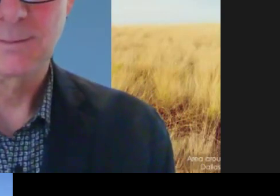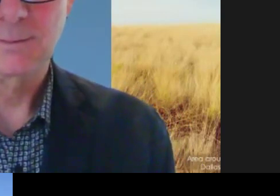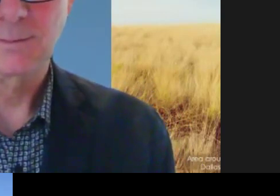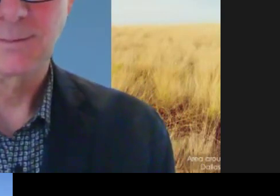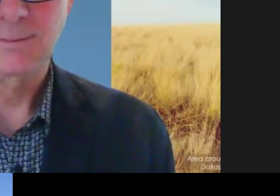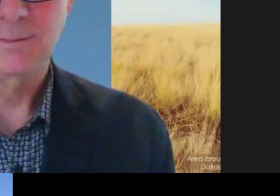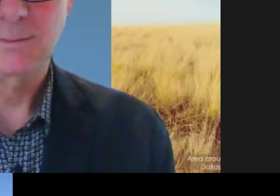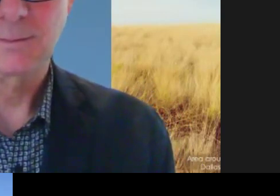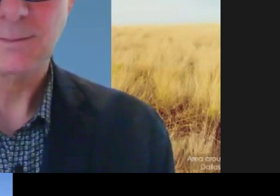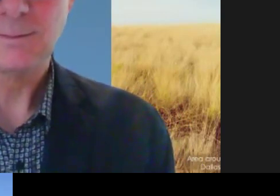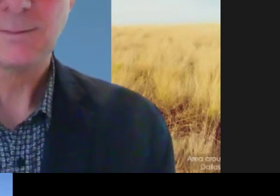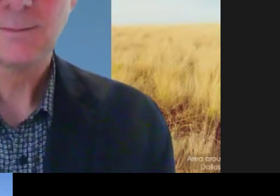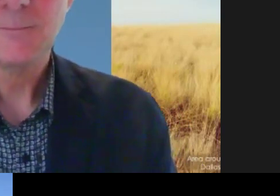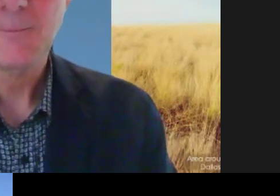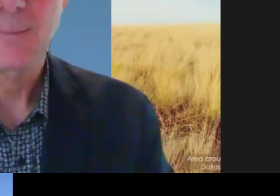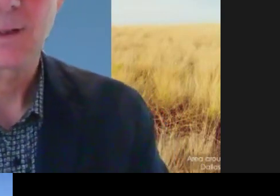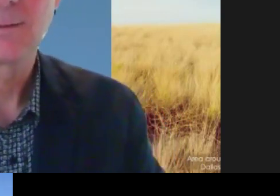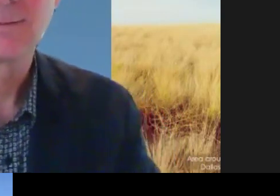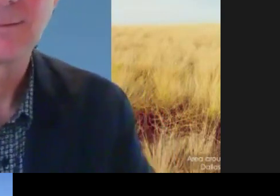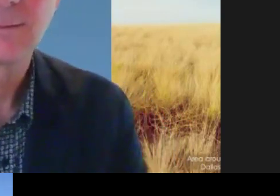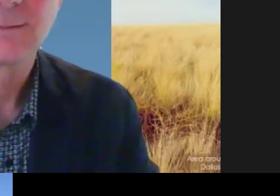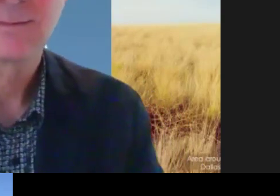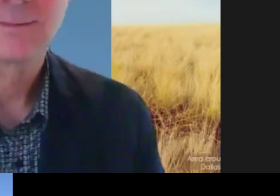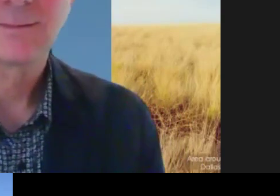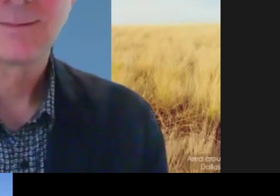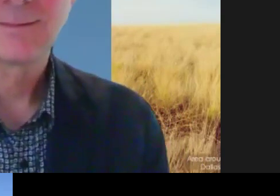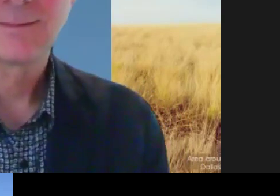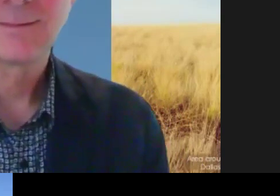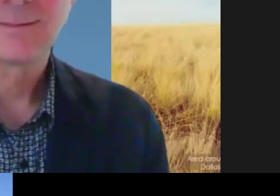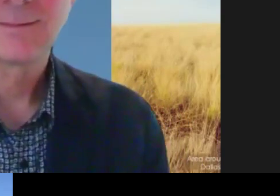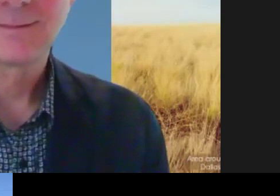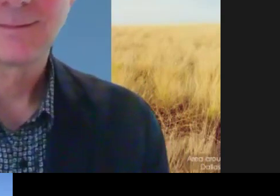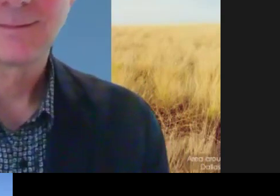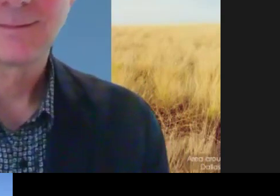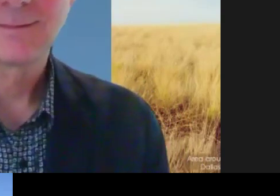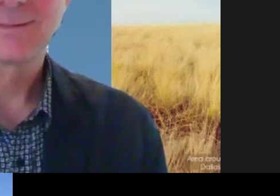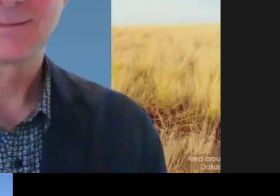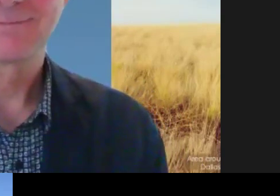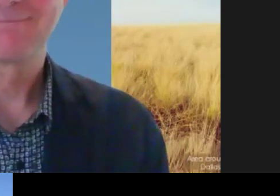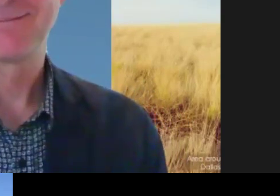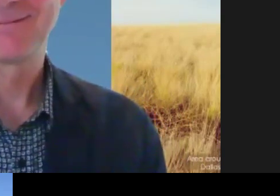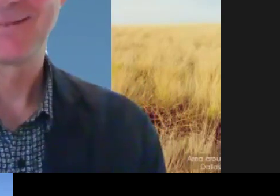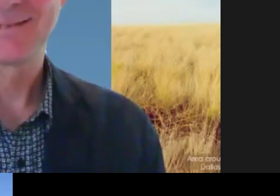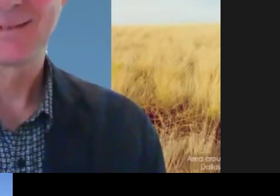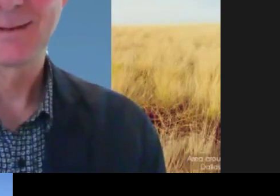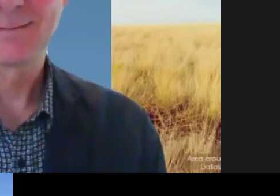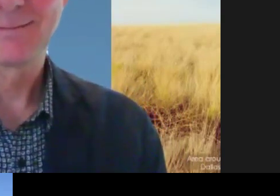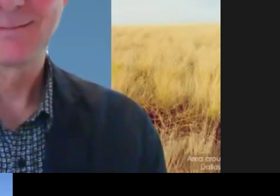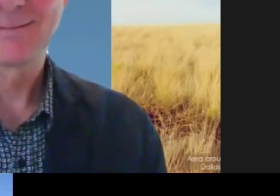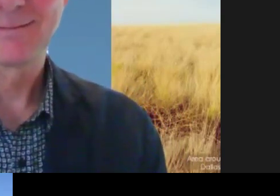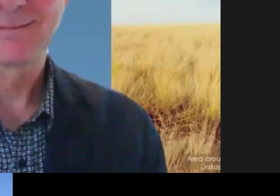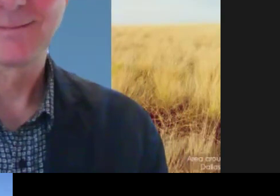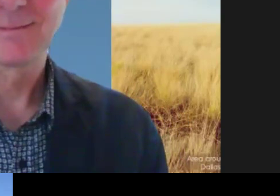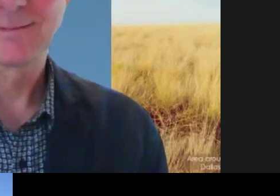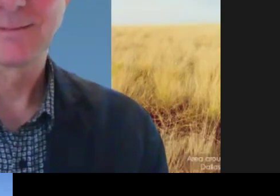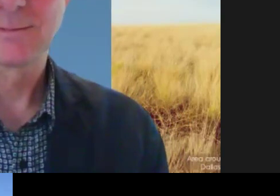deck that Serge offered. And Serge, I'm going to say definitively, we want the ROI calculator. A couple of questions come